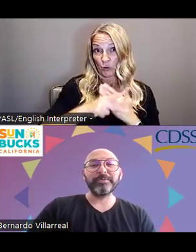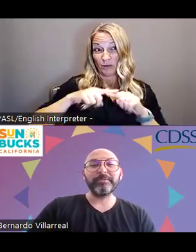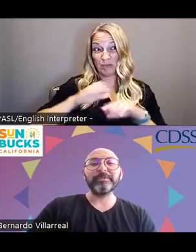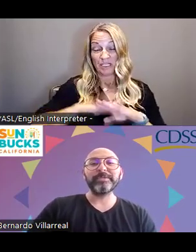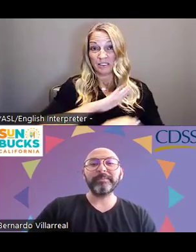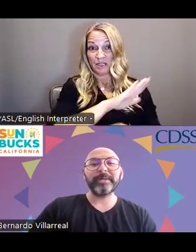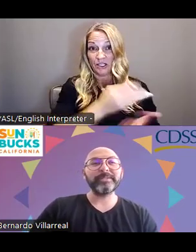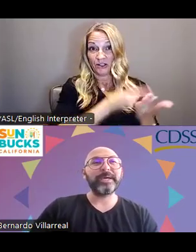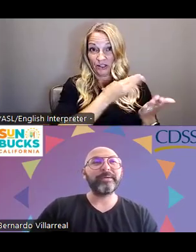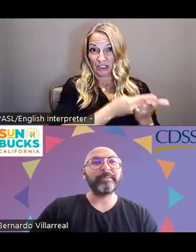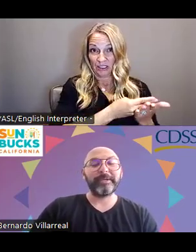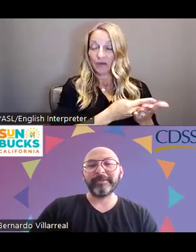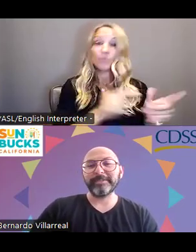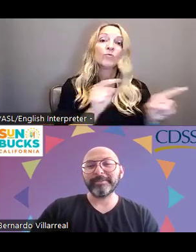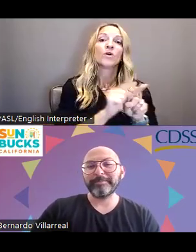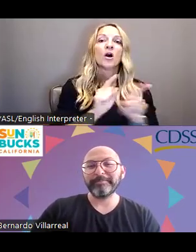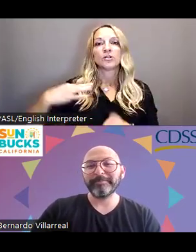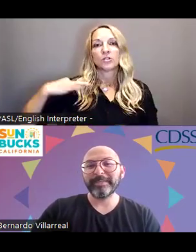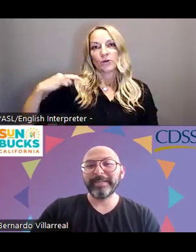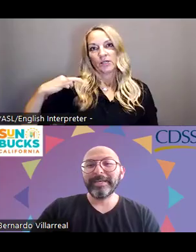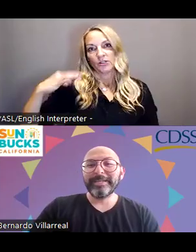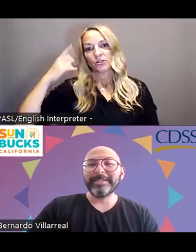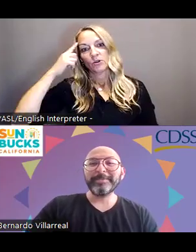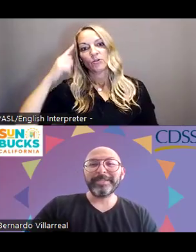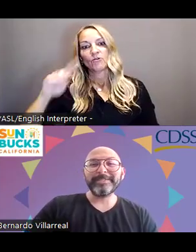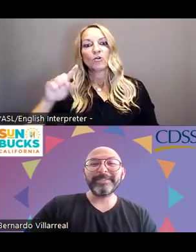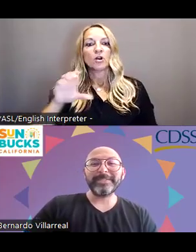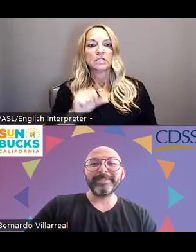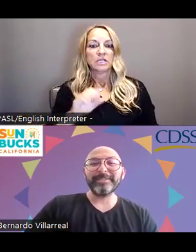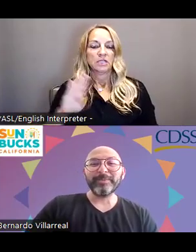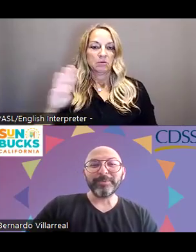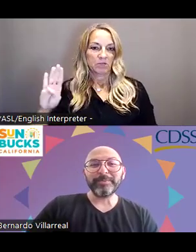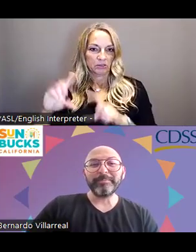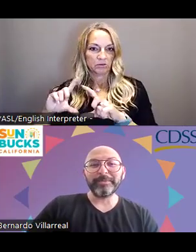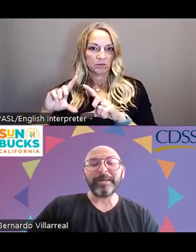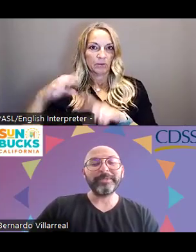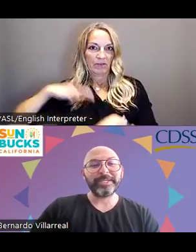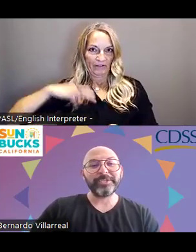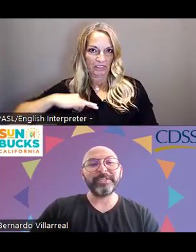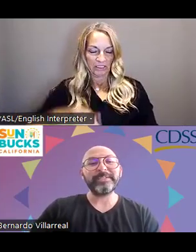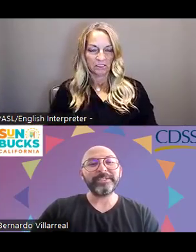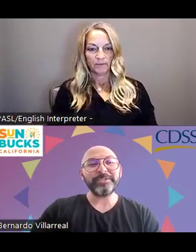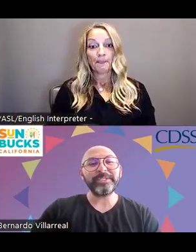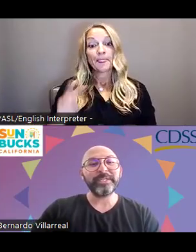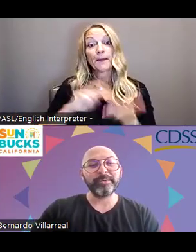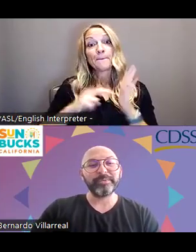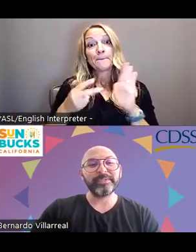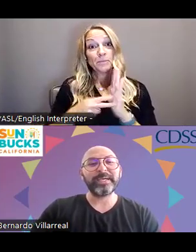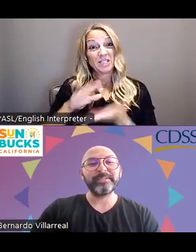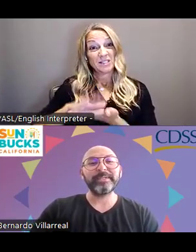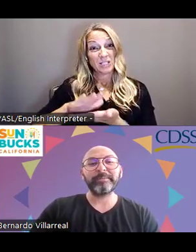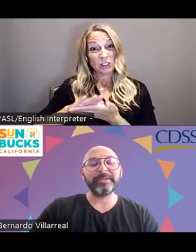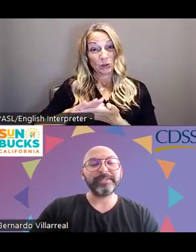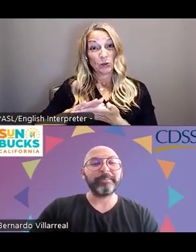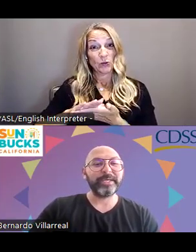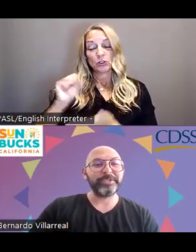also eligible for Sunbucks benefits. This means that the school meal application essentially